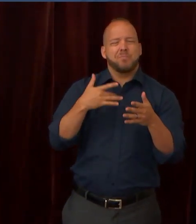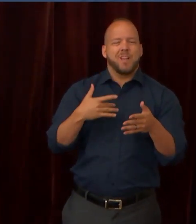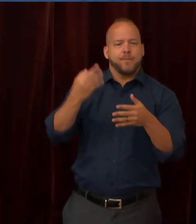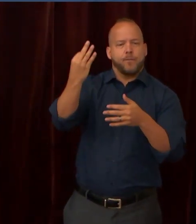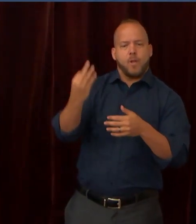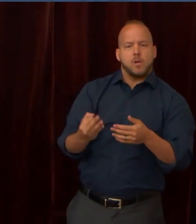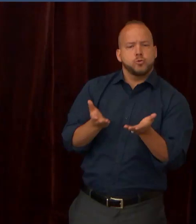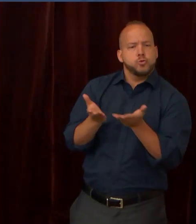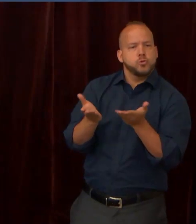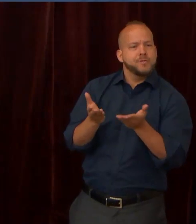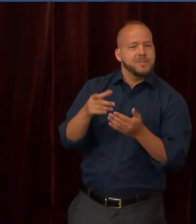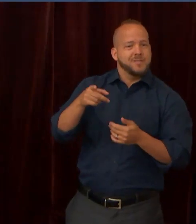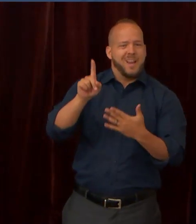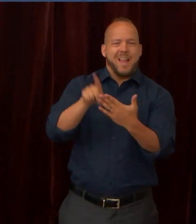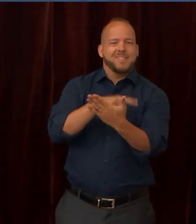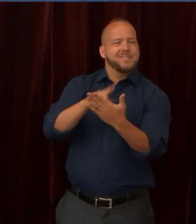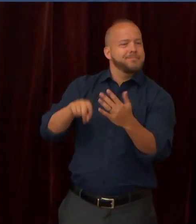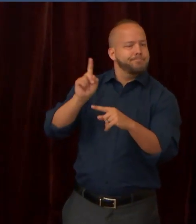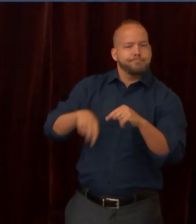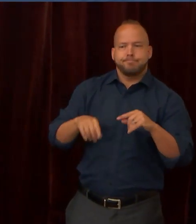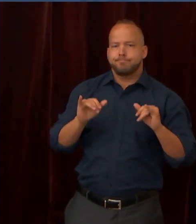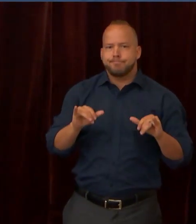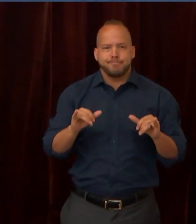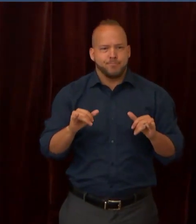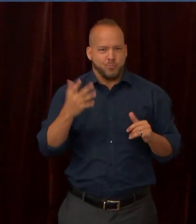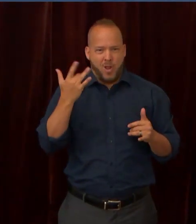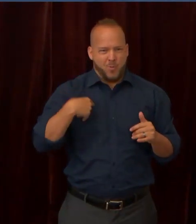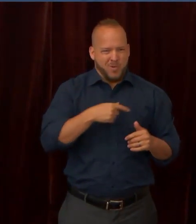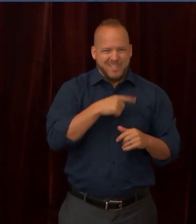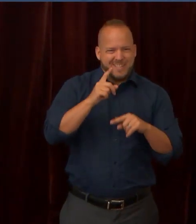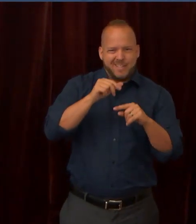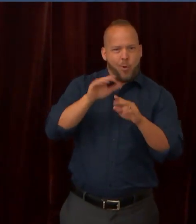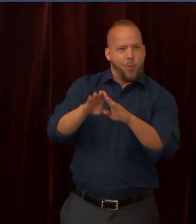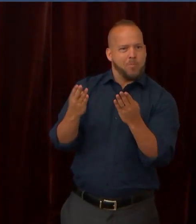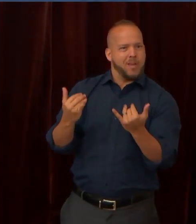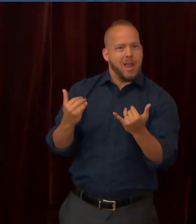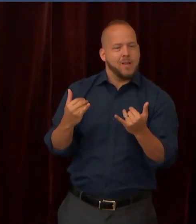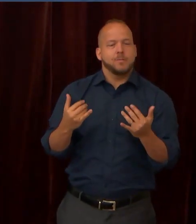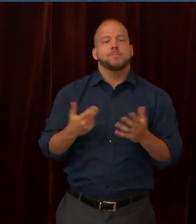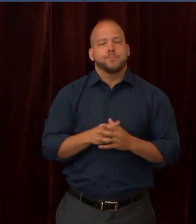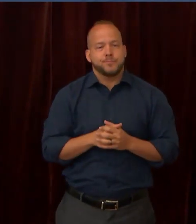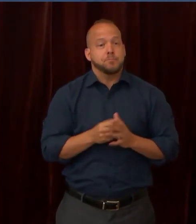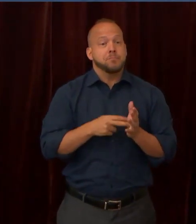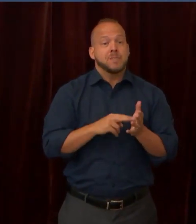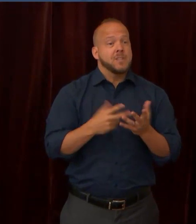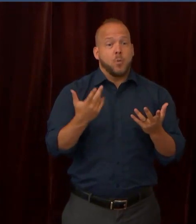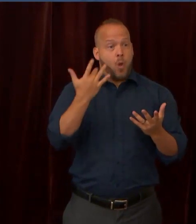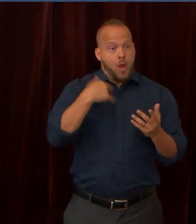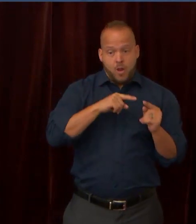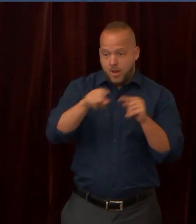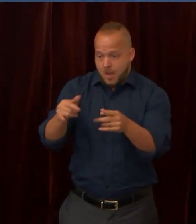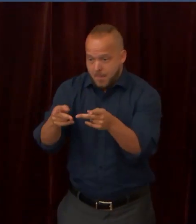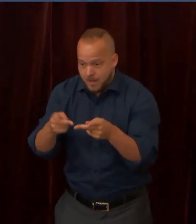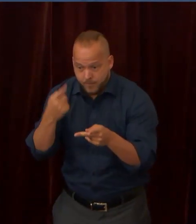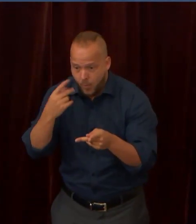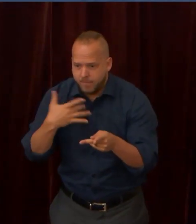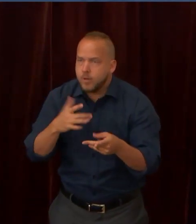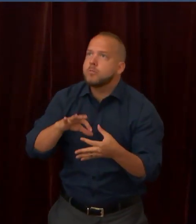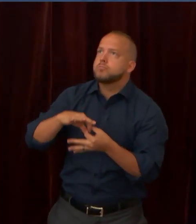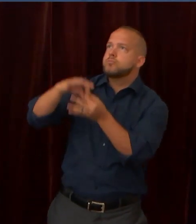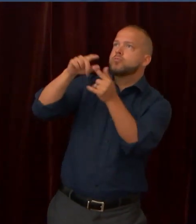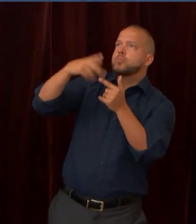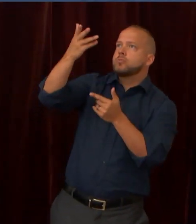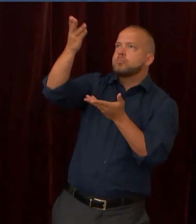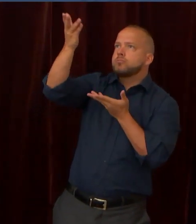places of worship. We worship God, and we are commanded to preserve life and uphold community well-being. The